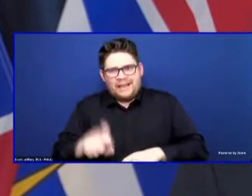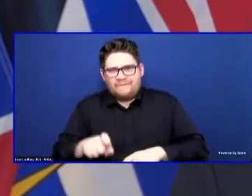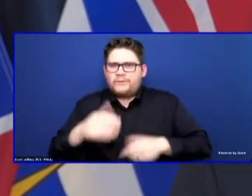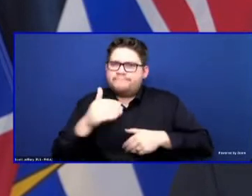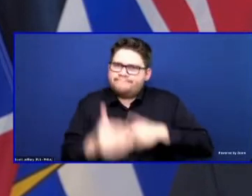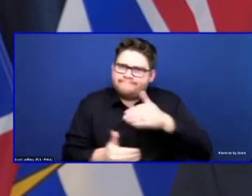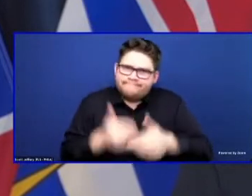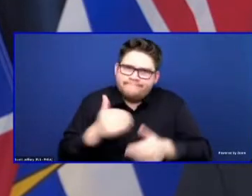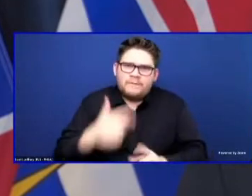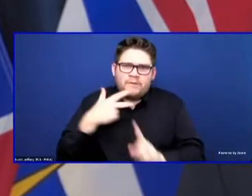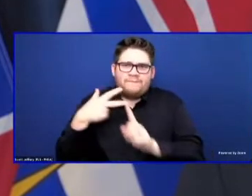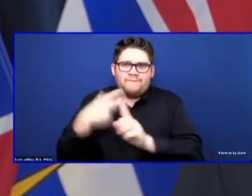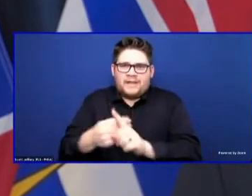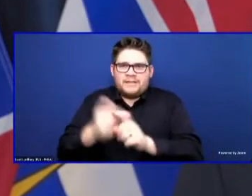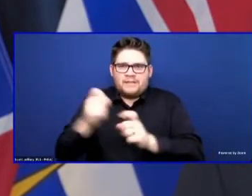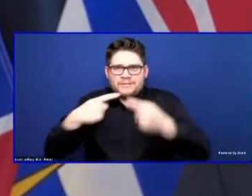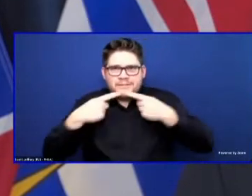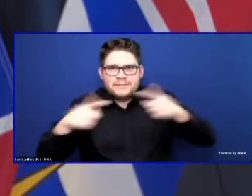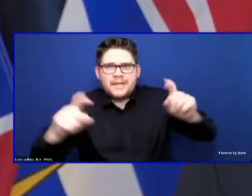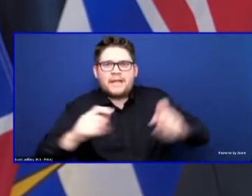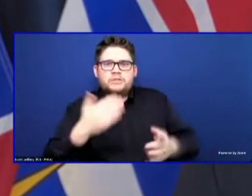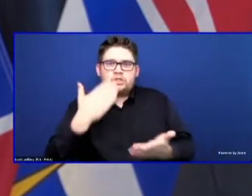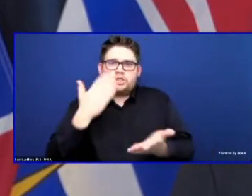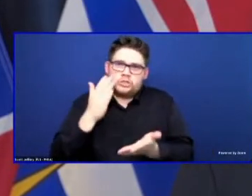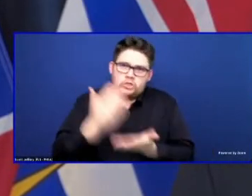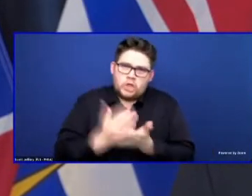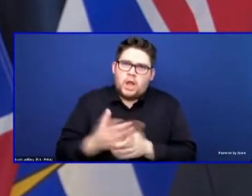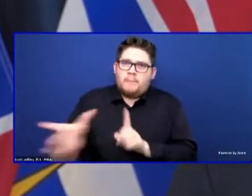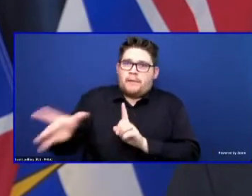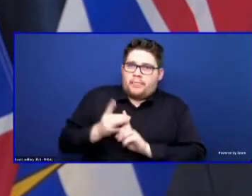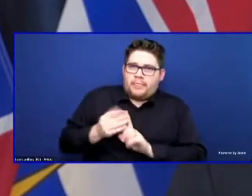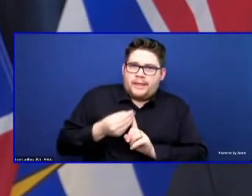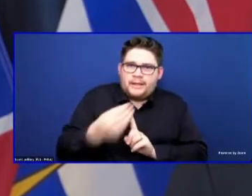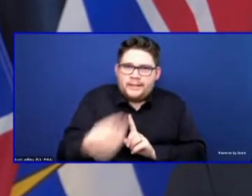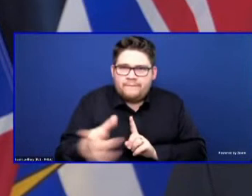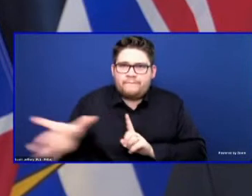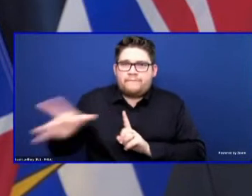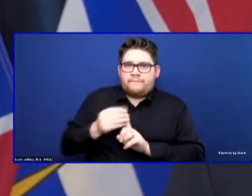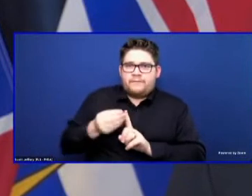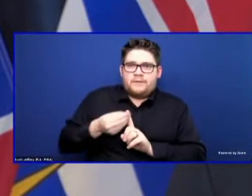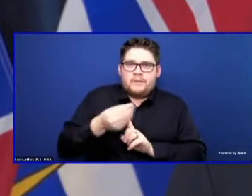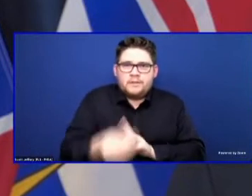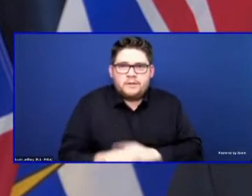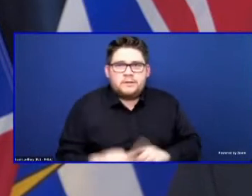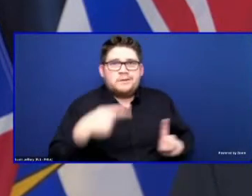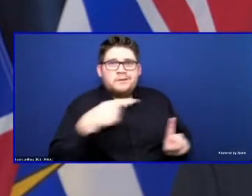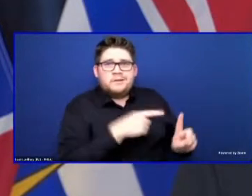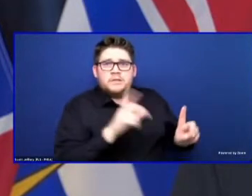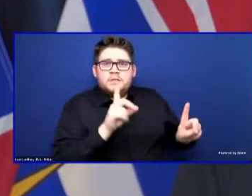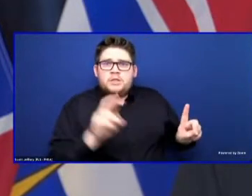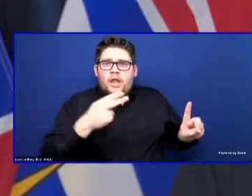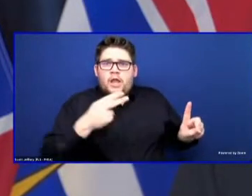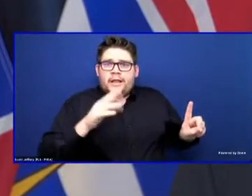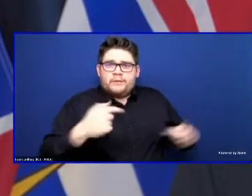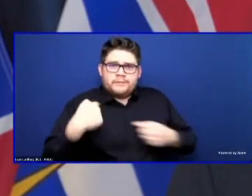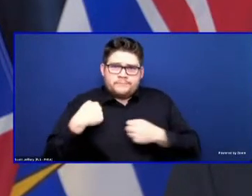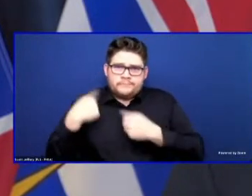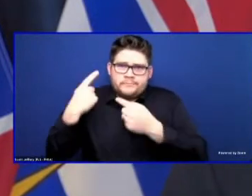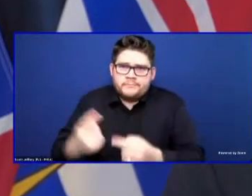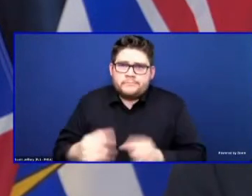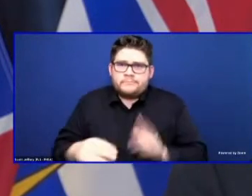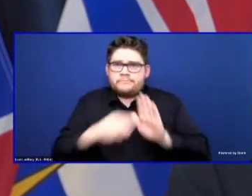think Dr. Henry made a very important point. We've had significant orders in place that were put in place in